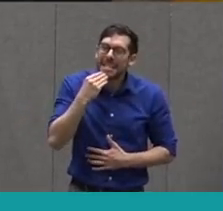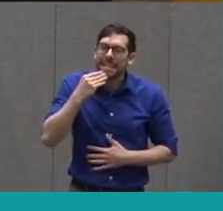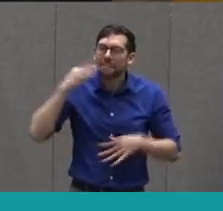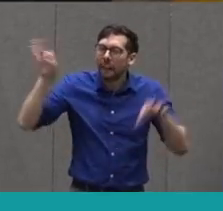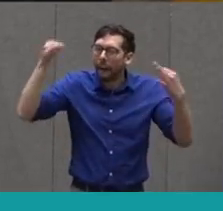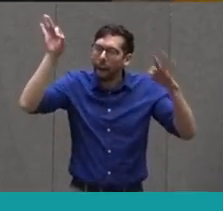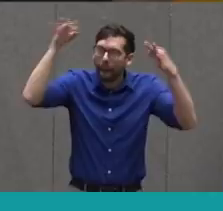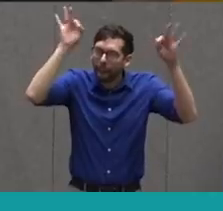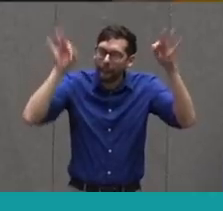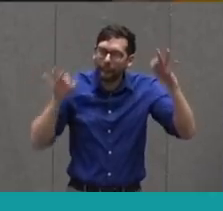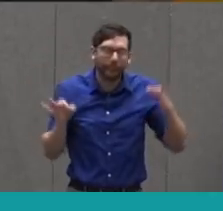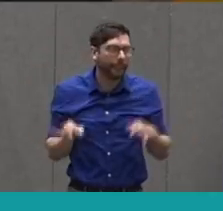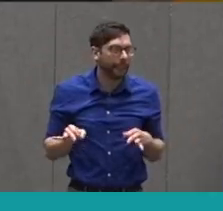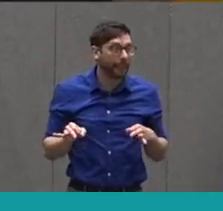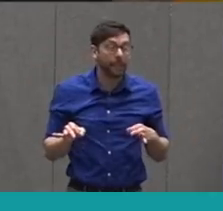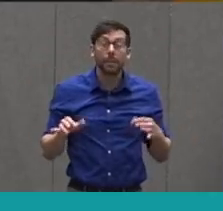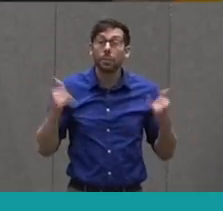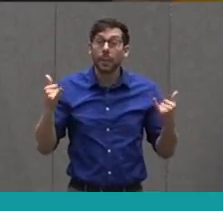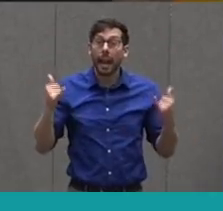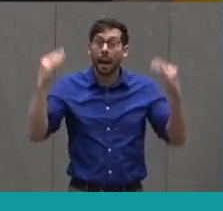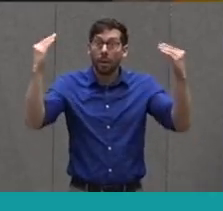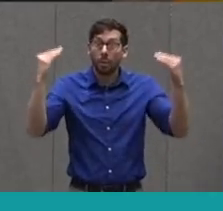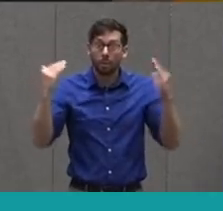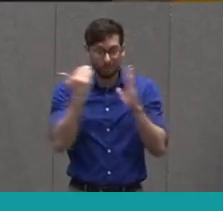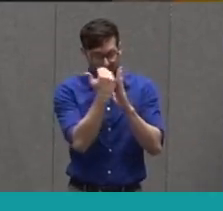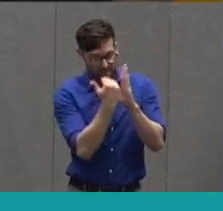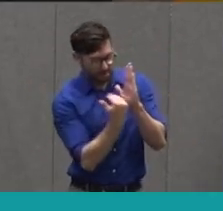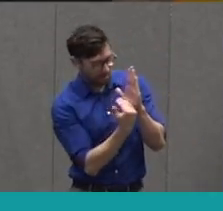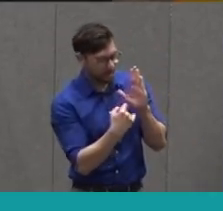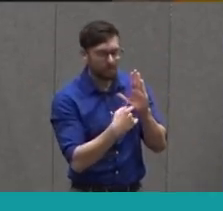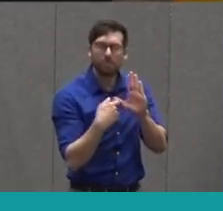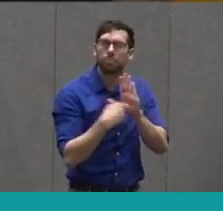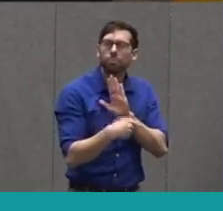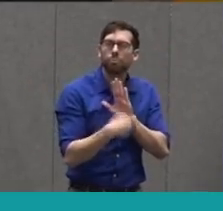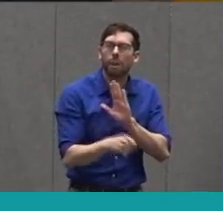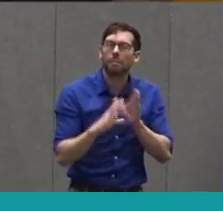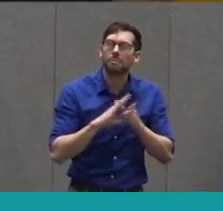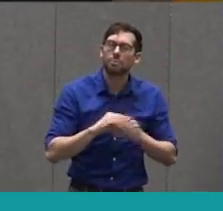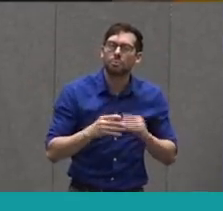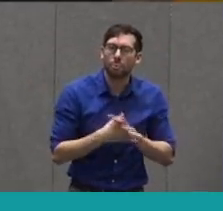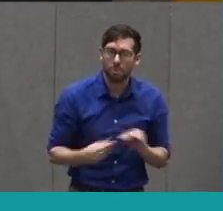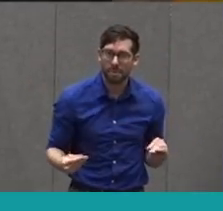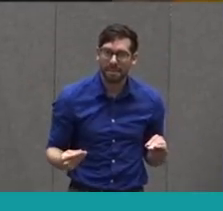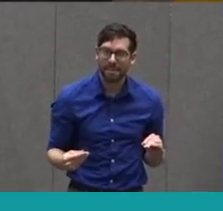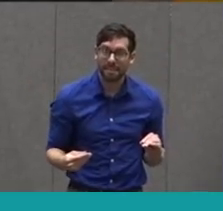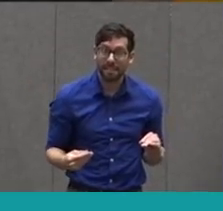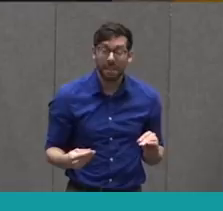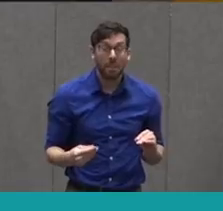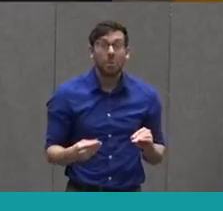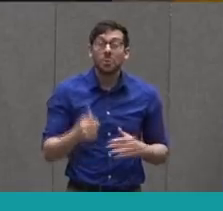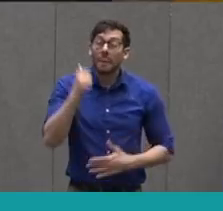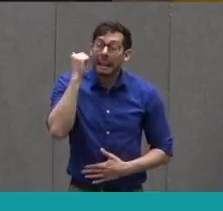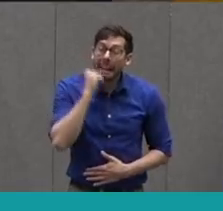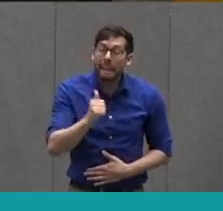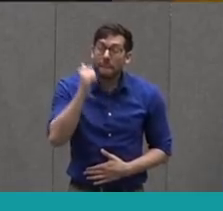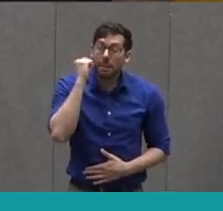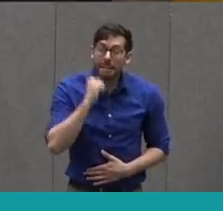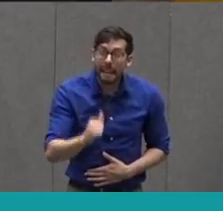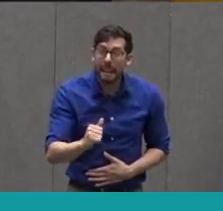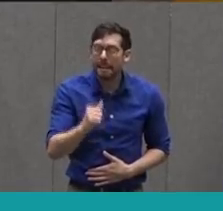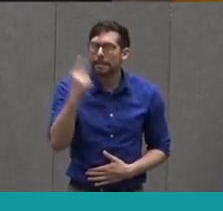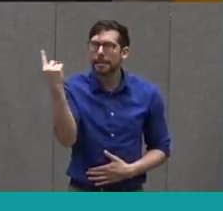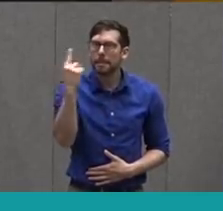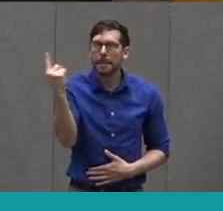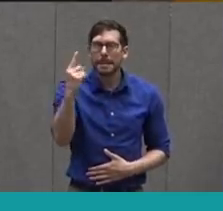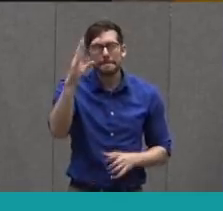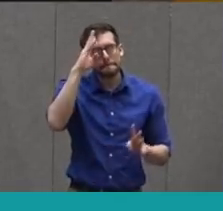where I'm going to write my story. So each day somebody could put something different inside your squiggle storybook or your journal, whatever you